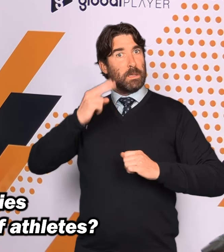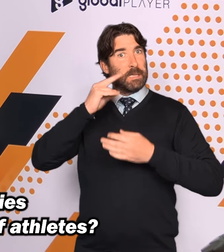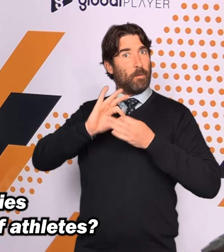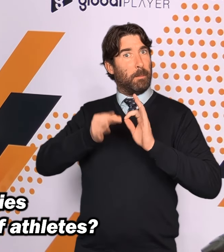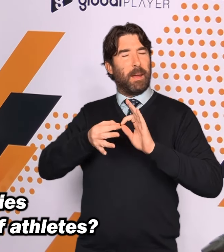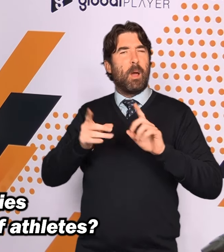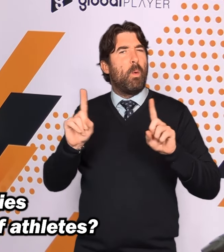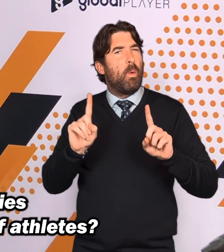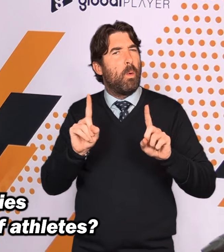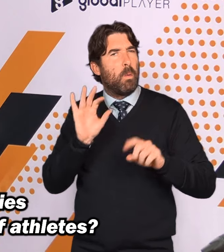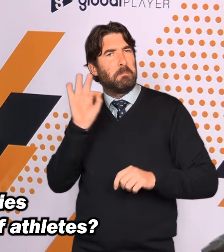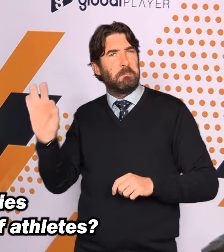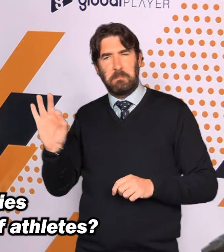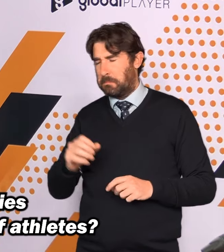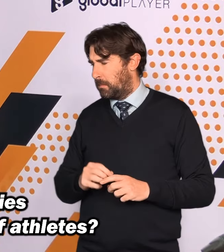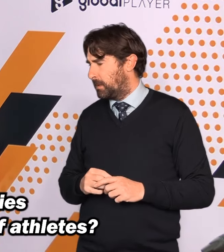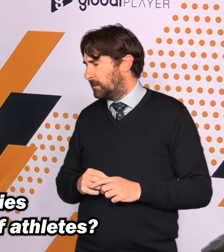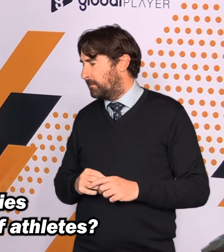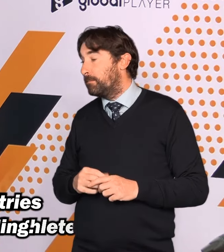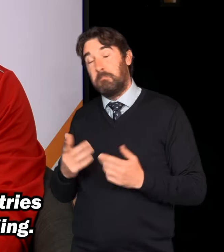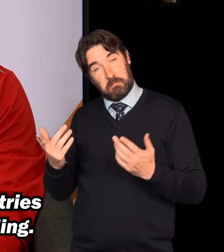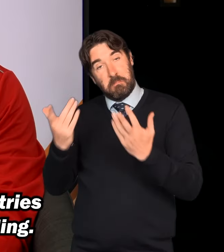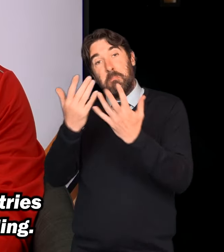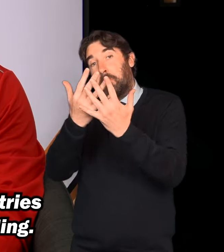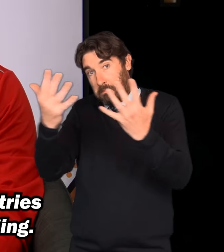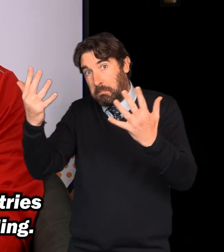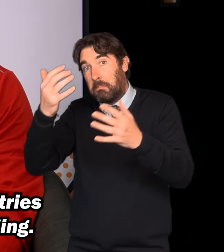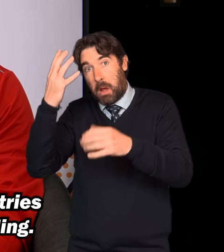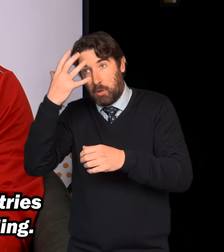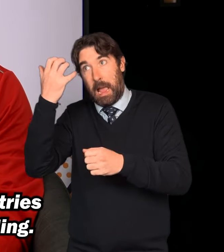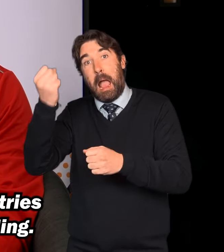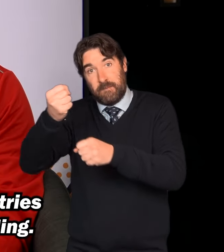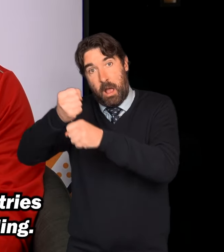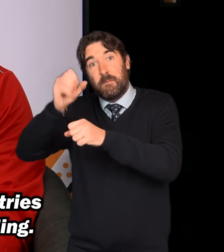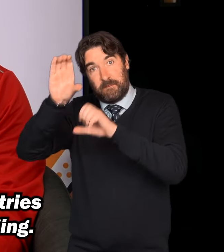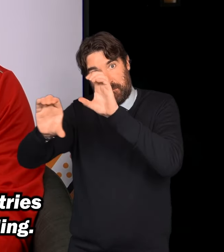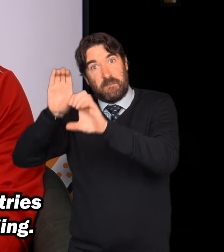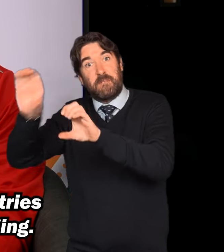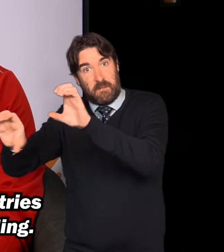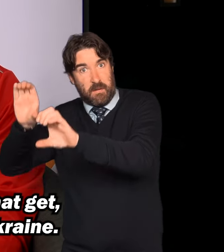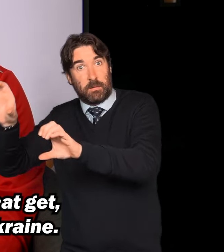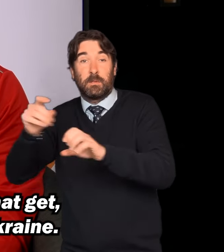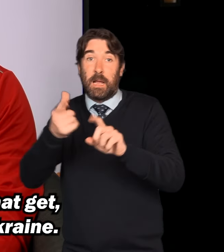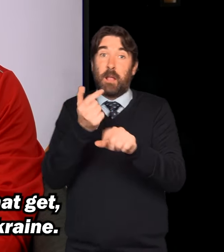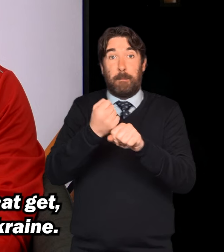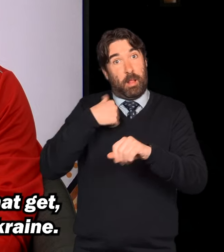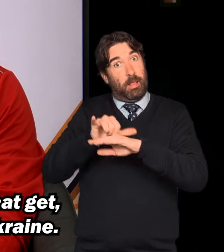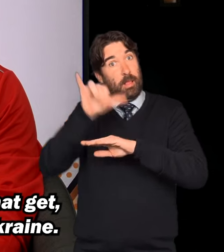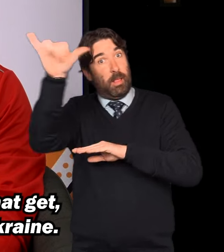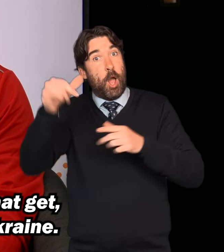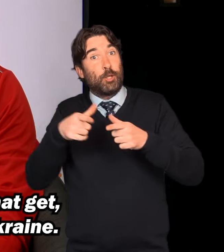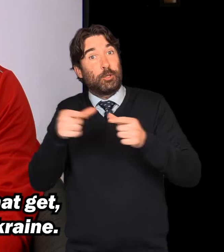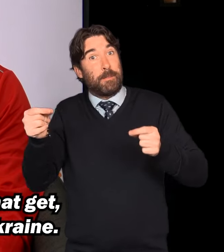the way they treat their deaf athletes? So there are a lot of countries that get government funding. So we'll be going